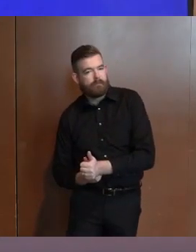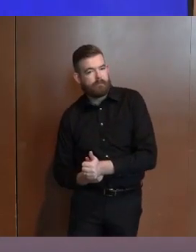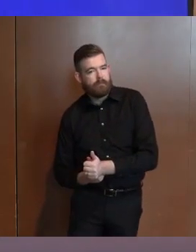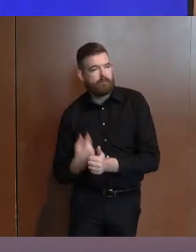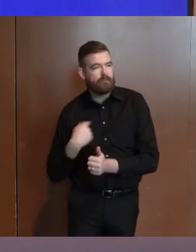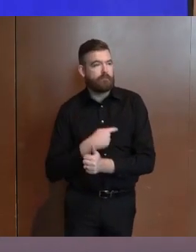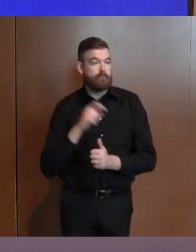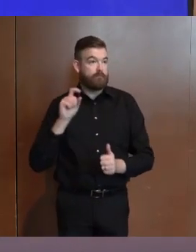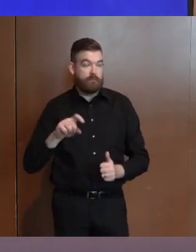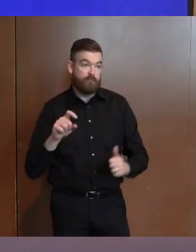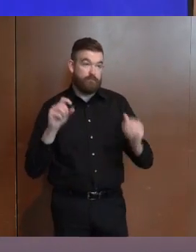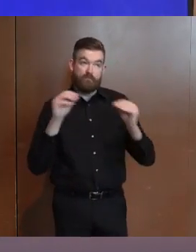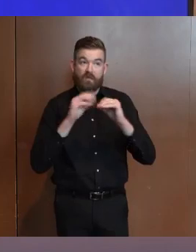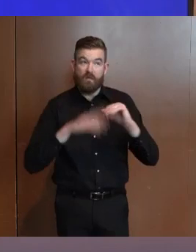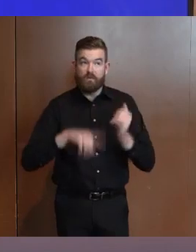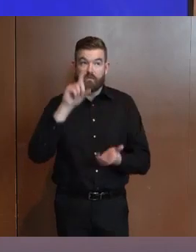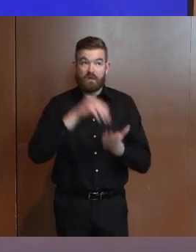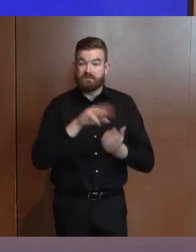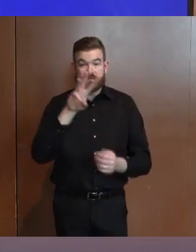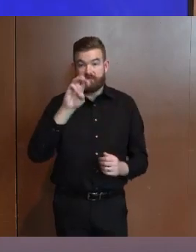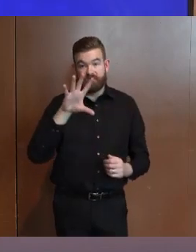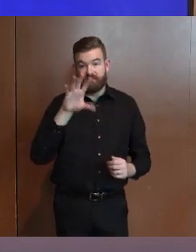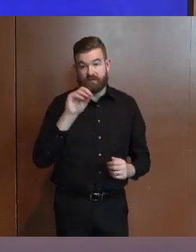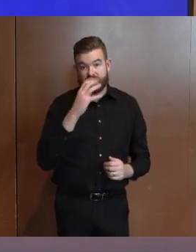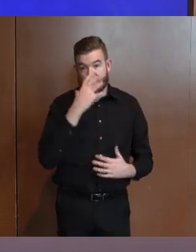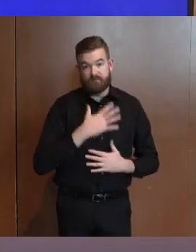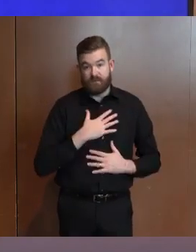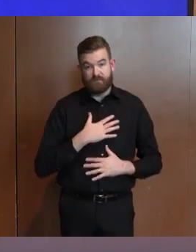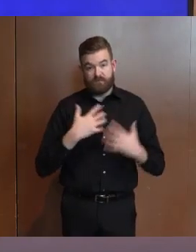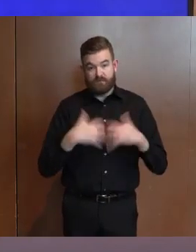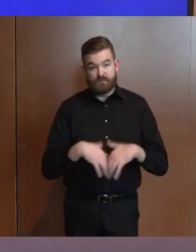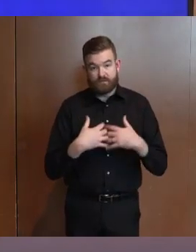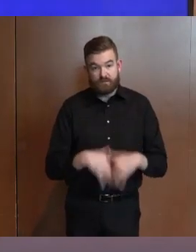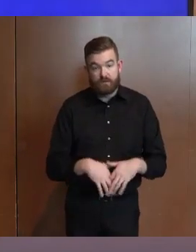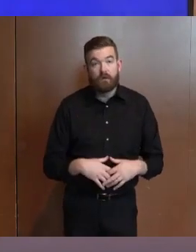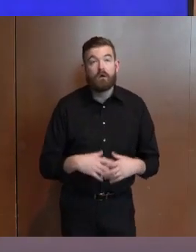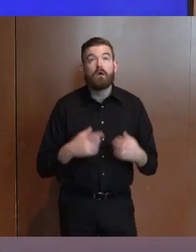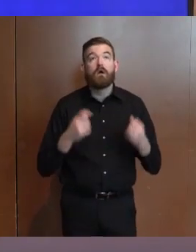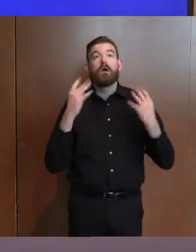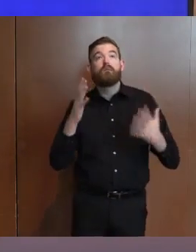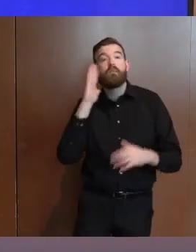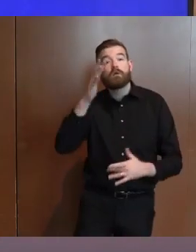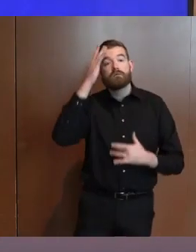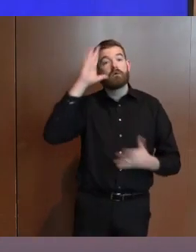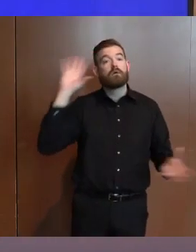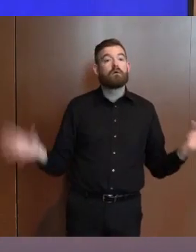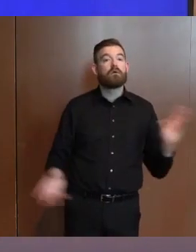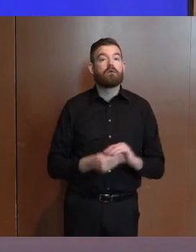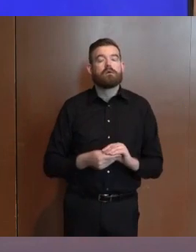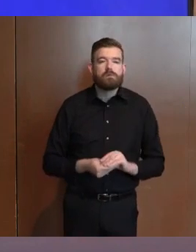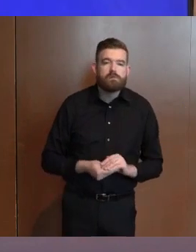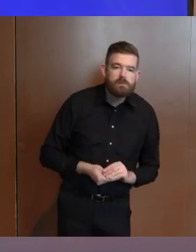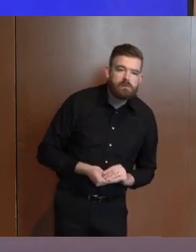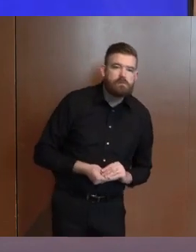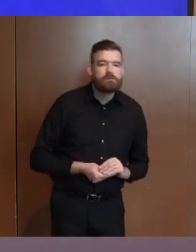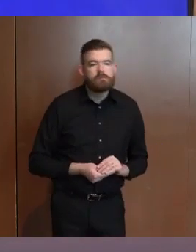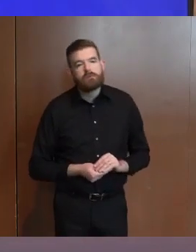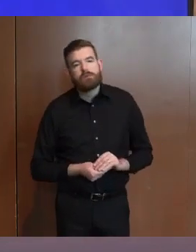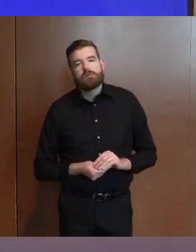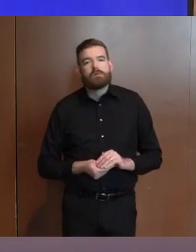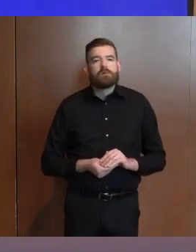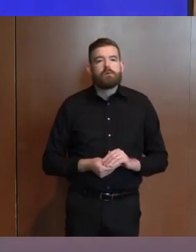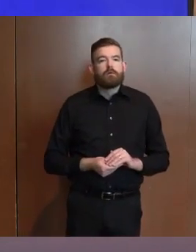I think total cases, I'm going to give you a general answer, and Judy can go through her. And your 1 and 5 are the